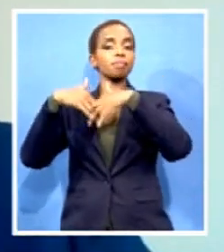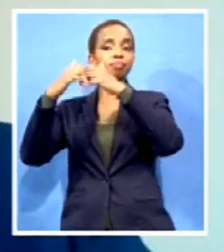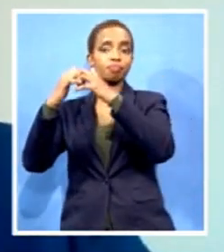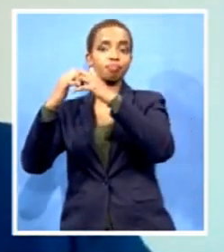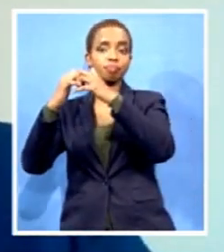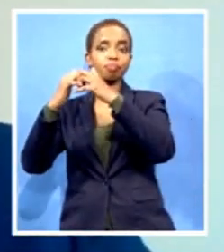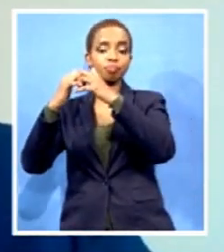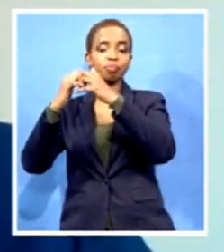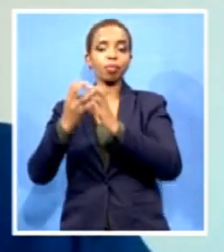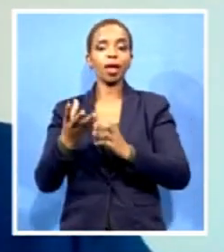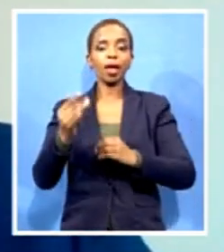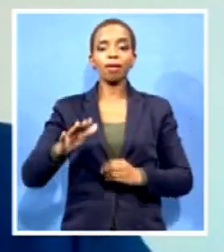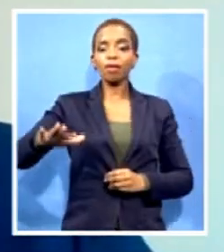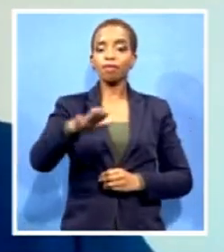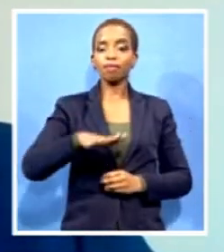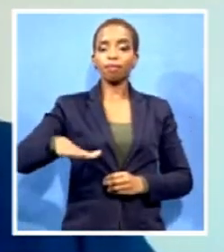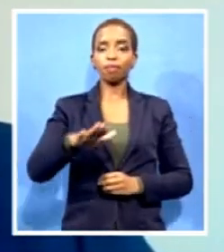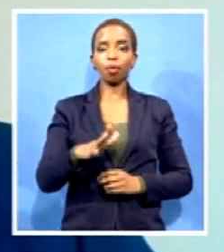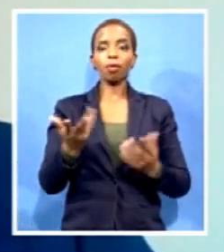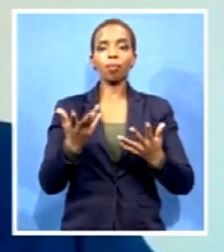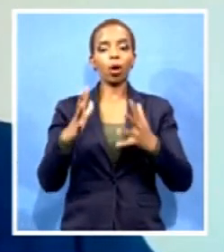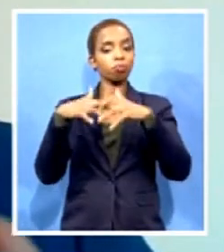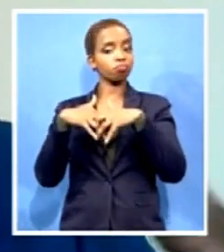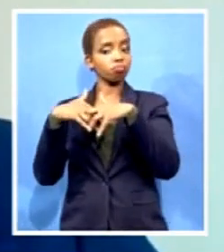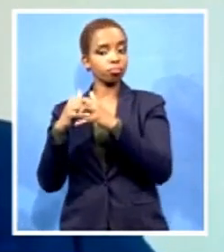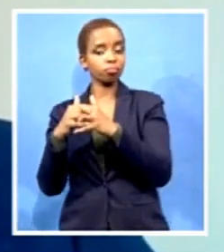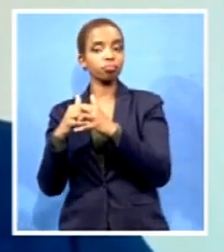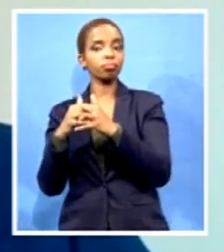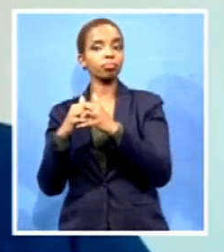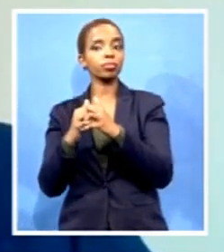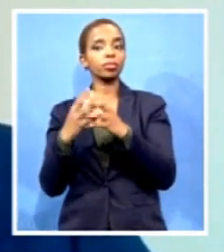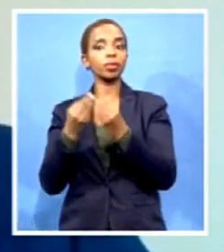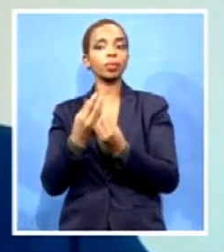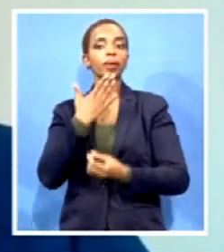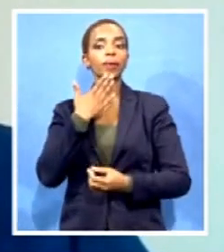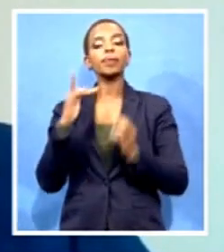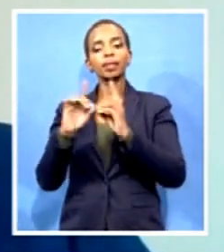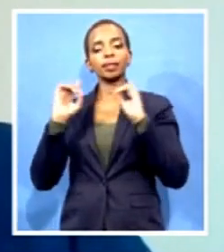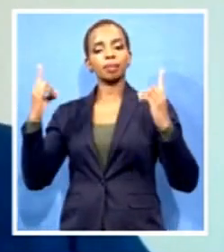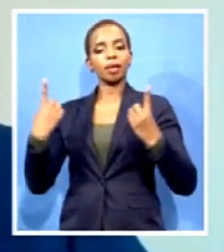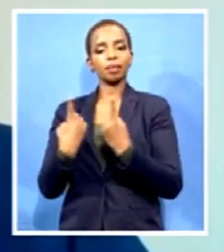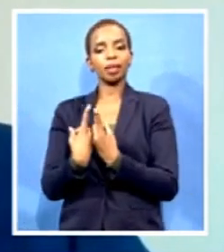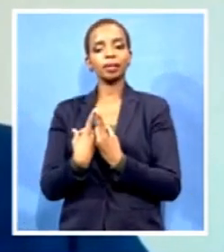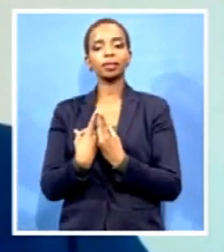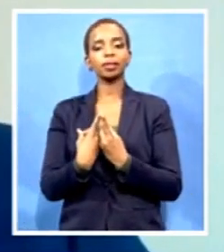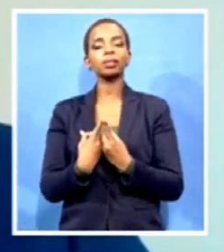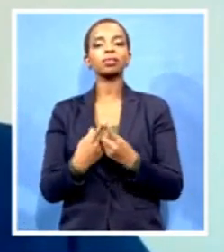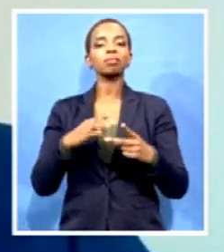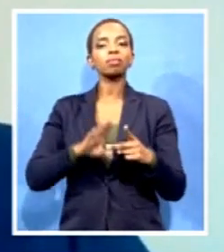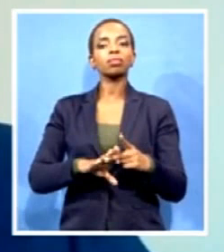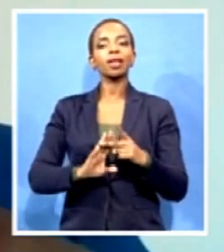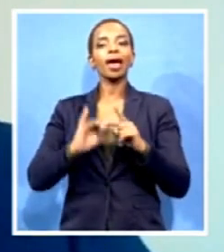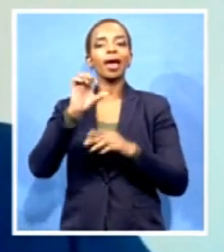they've done with the department with SABC education, in terms